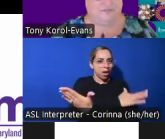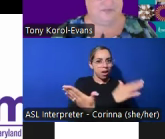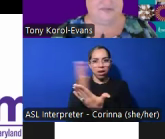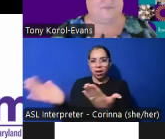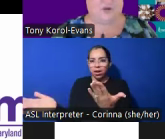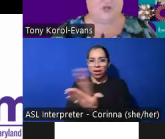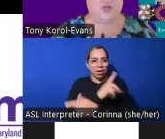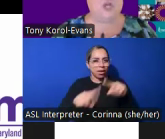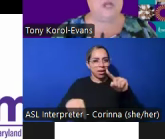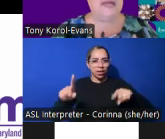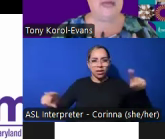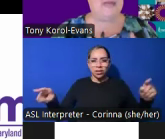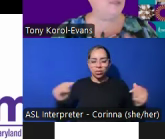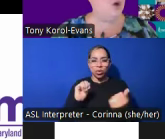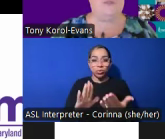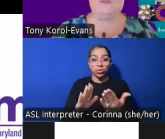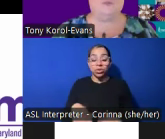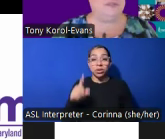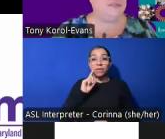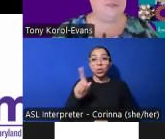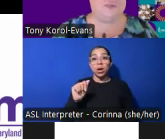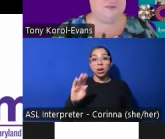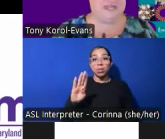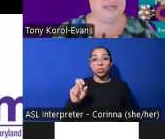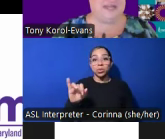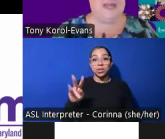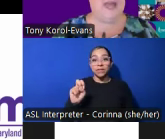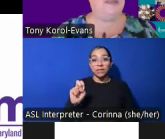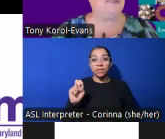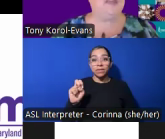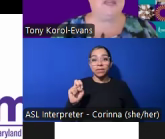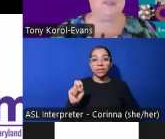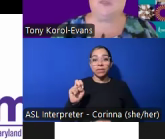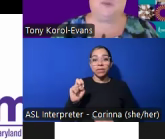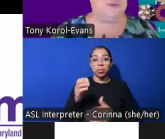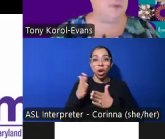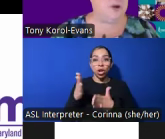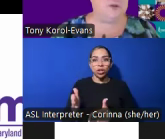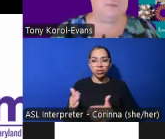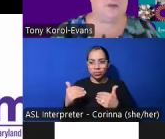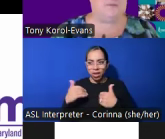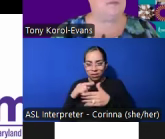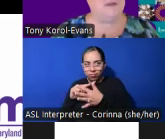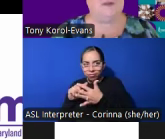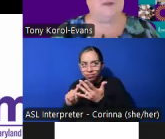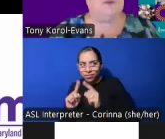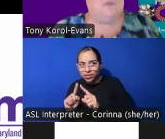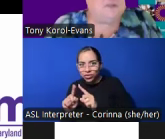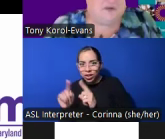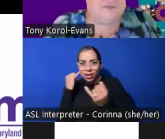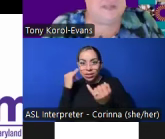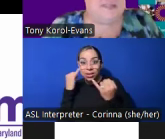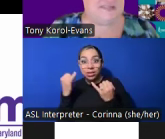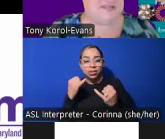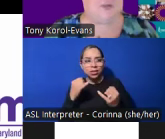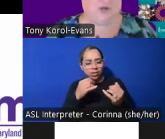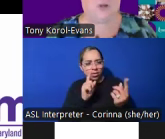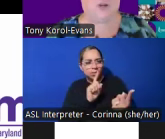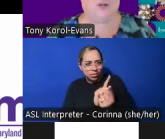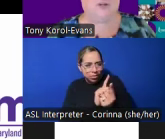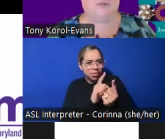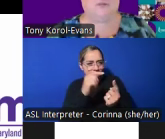for an abusive partner, it's all the tools in the toolkit. And as they get to know their partner better and better, they're going to know which one of these is